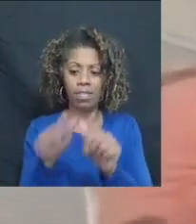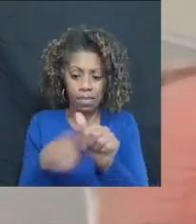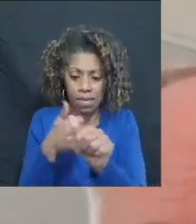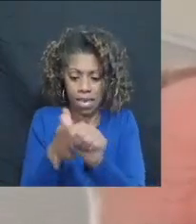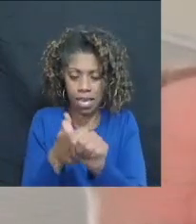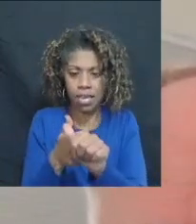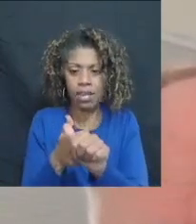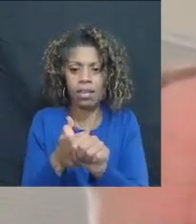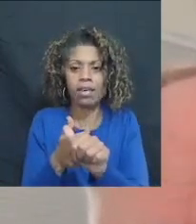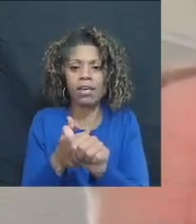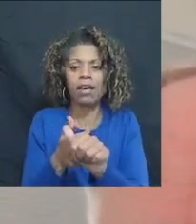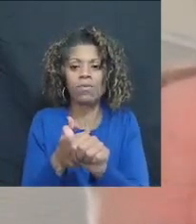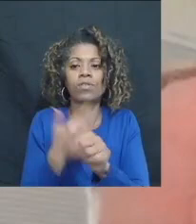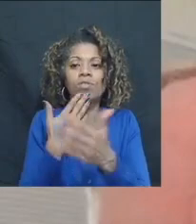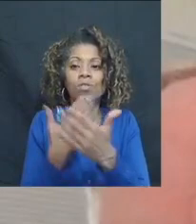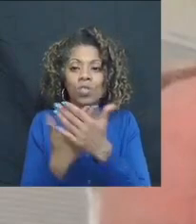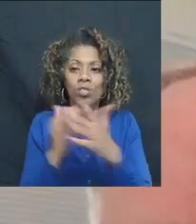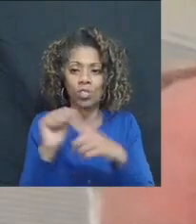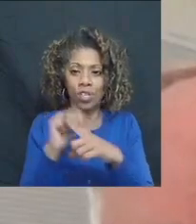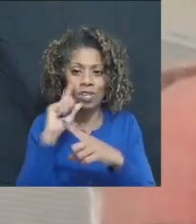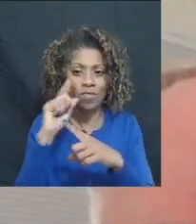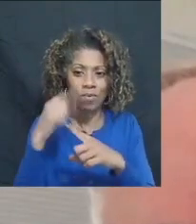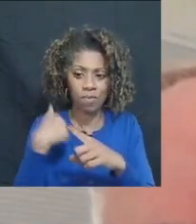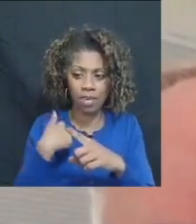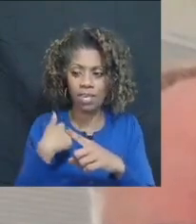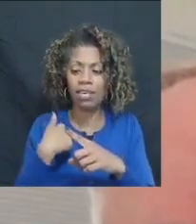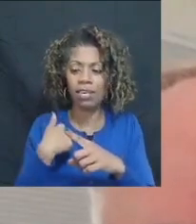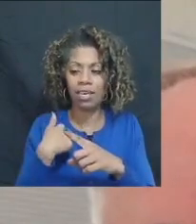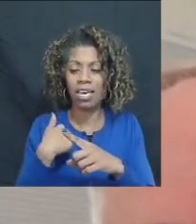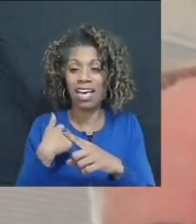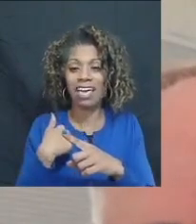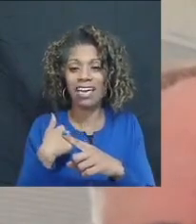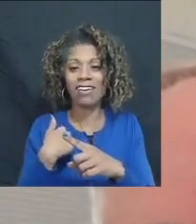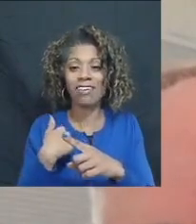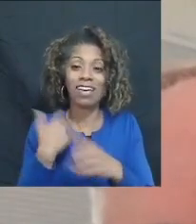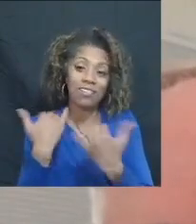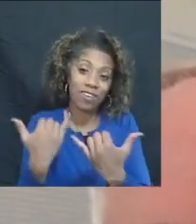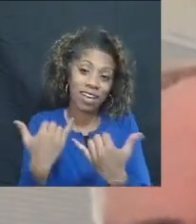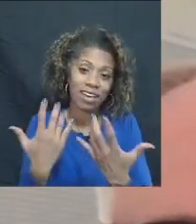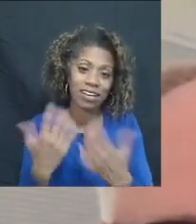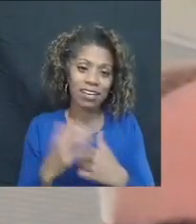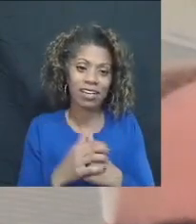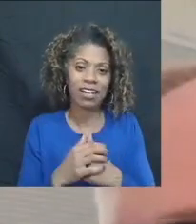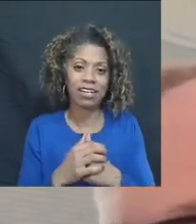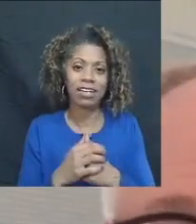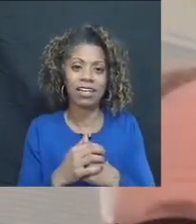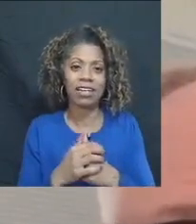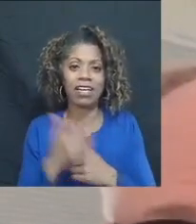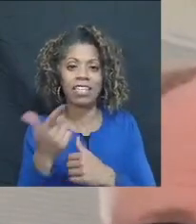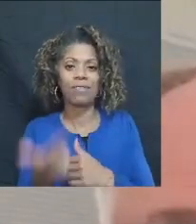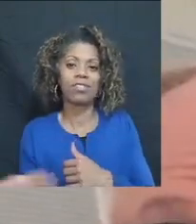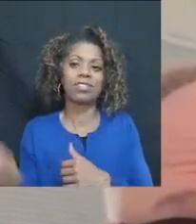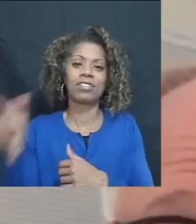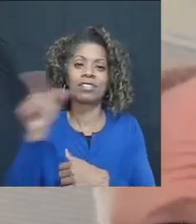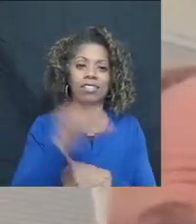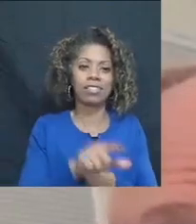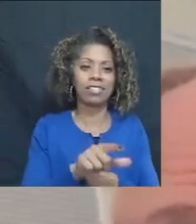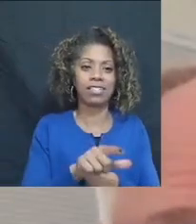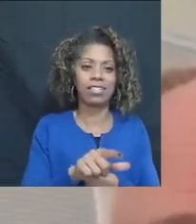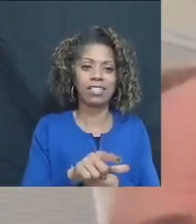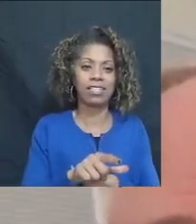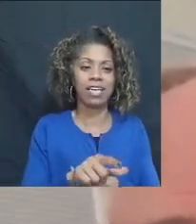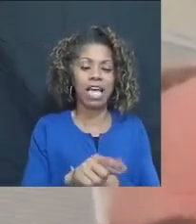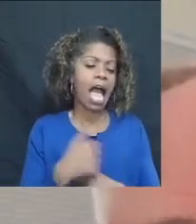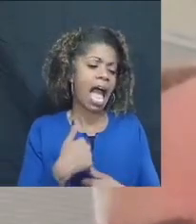for what you're doing now. Yeah, exactly. But Matt, we should turn some questions to you because you've had. I'm not nearly